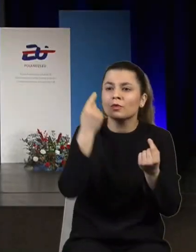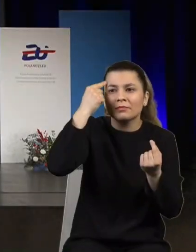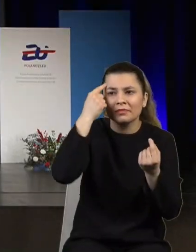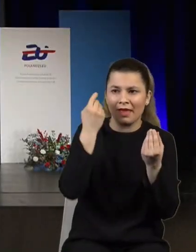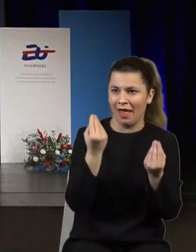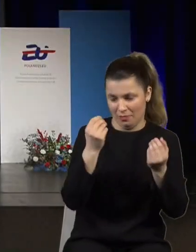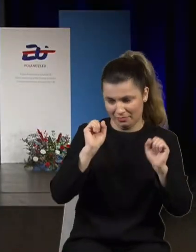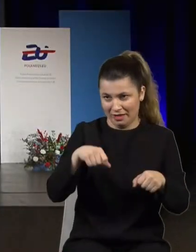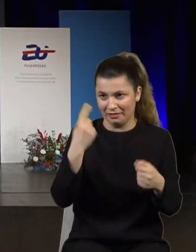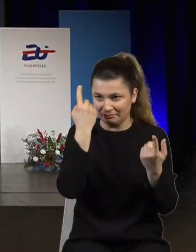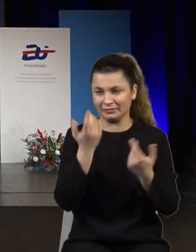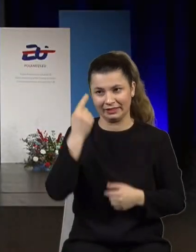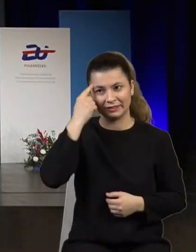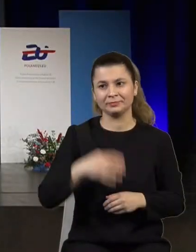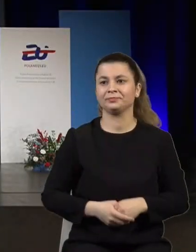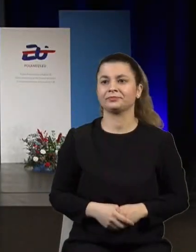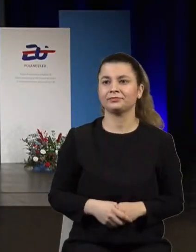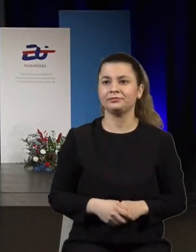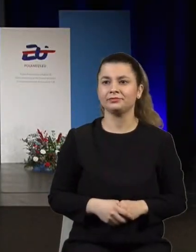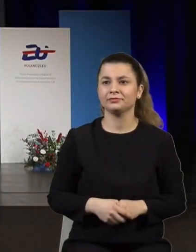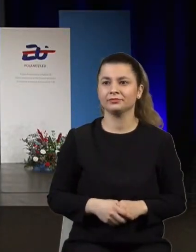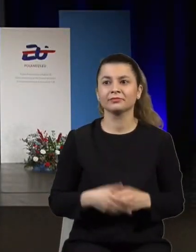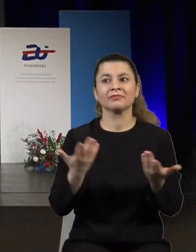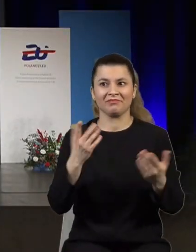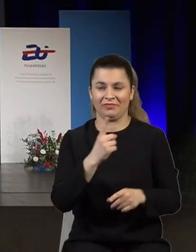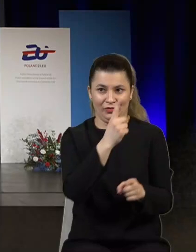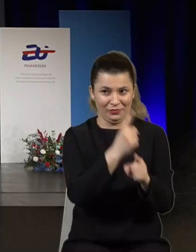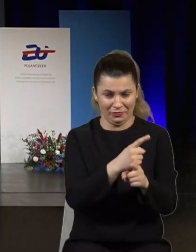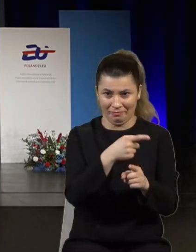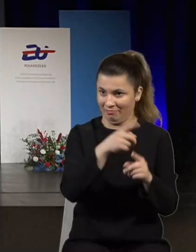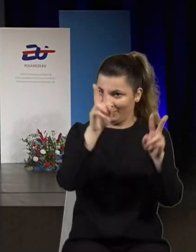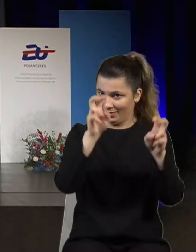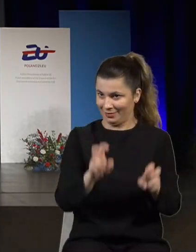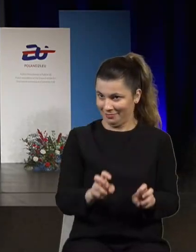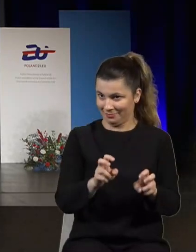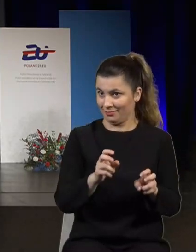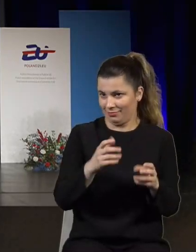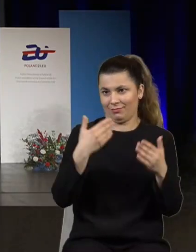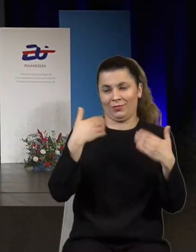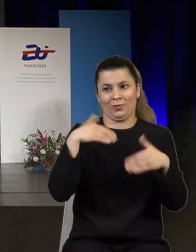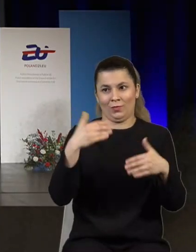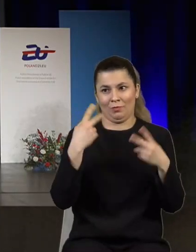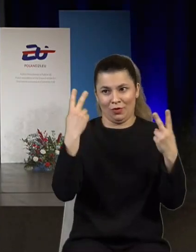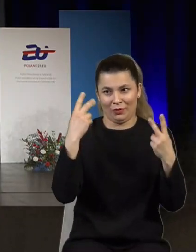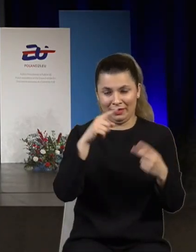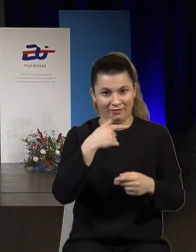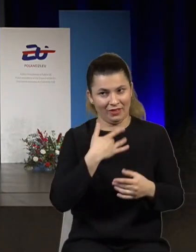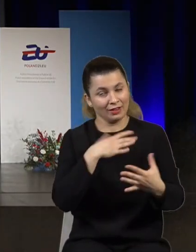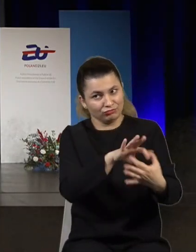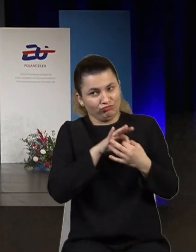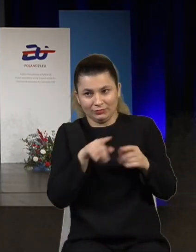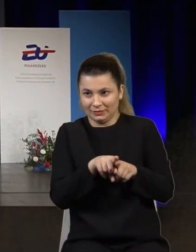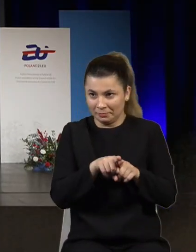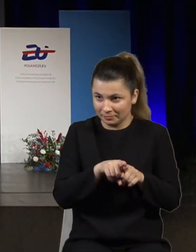like. I mean the data collection and CBA. So let's safely move to another question.